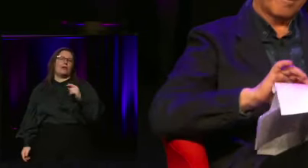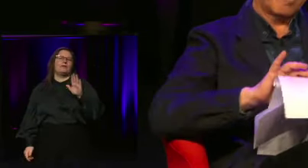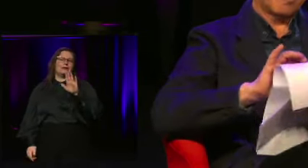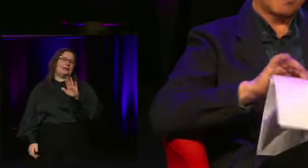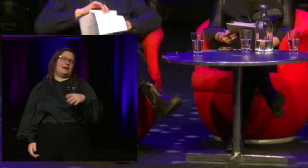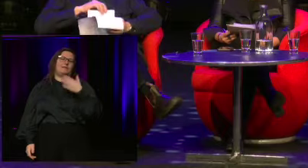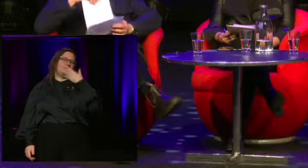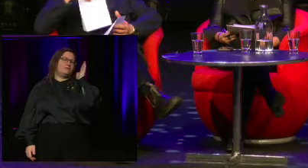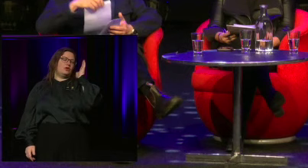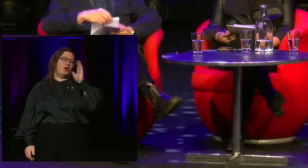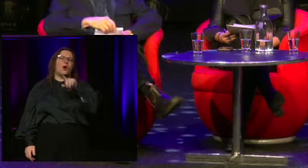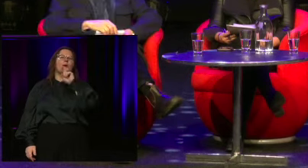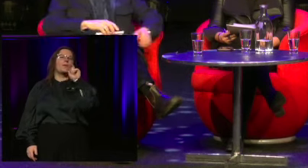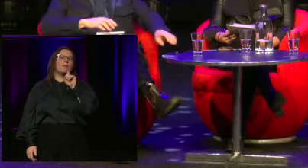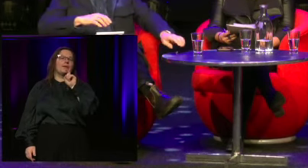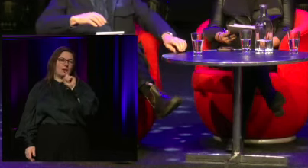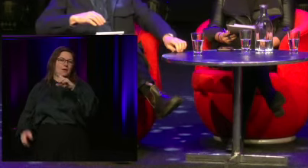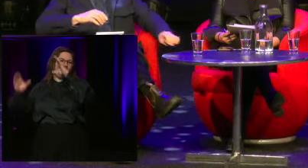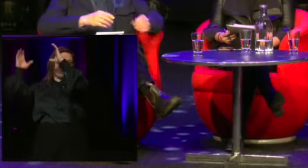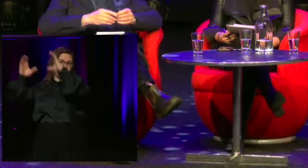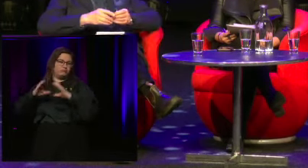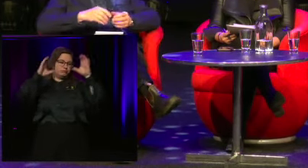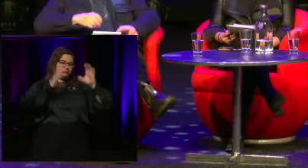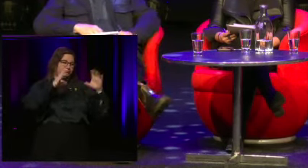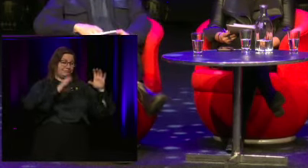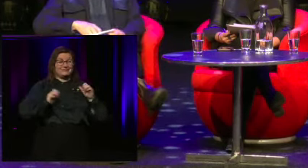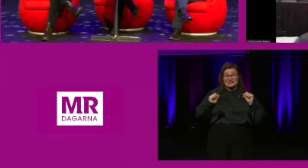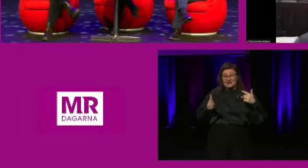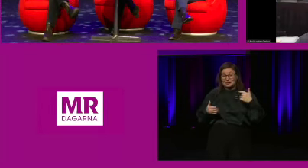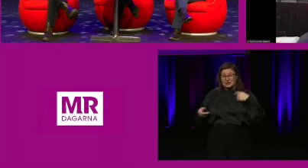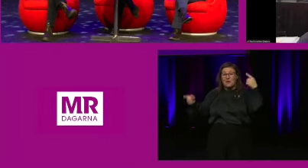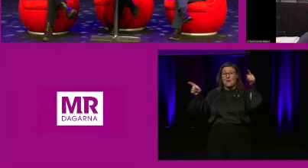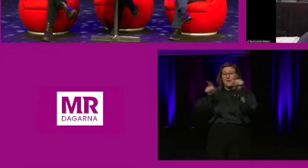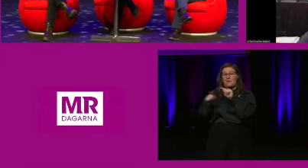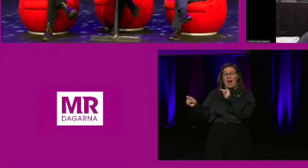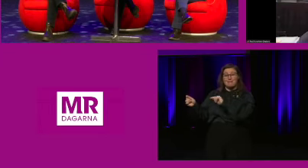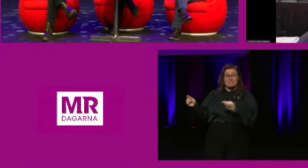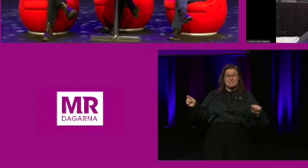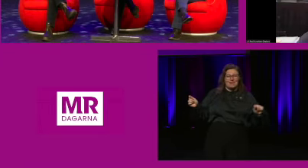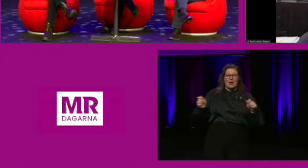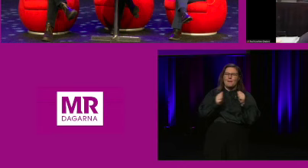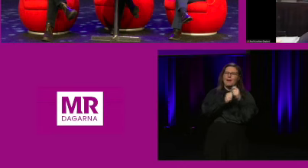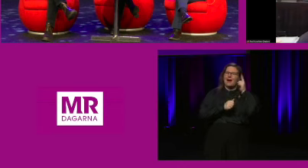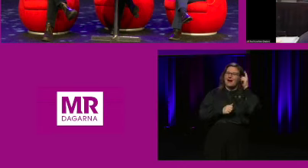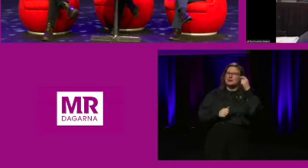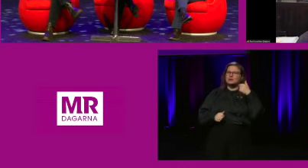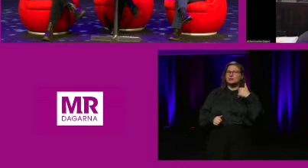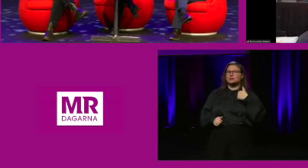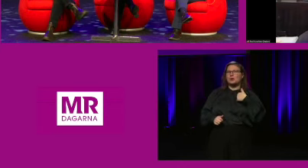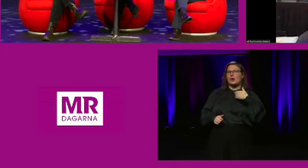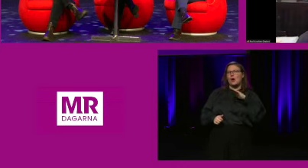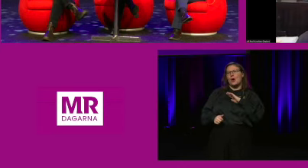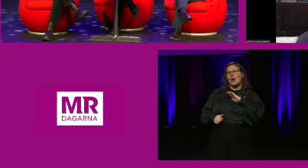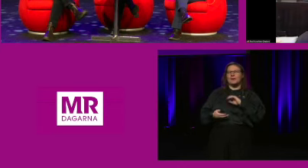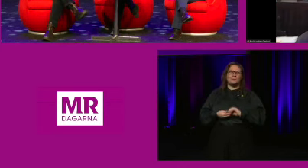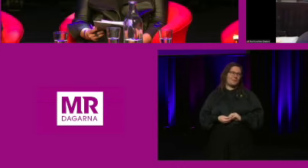opening comments. I, of course, agree with you on many of those things, but I also have some, should we